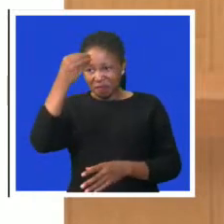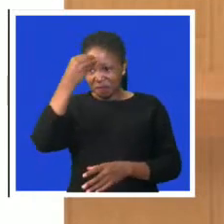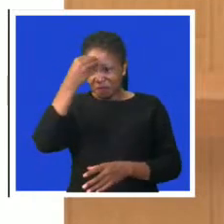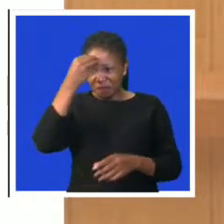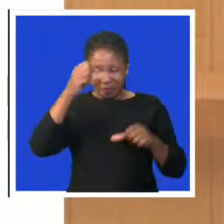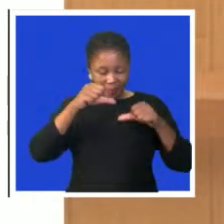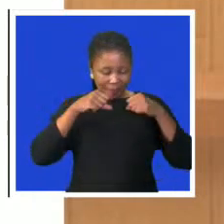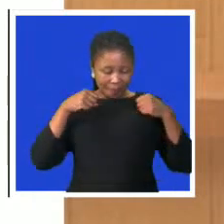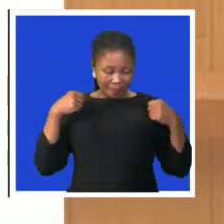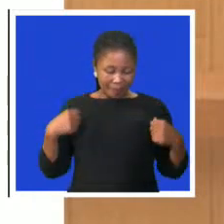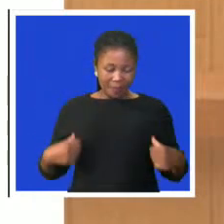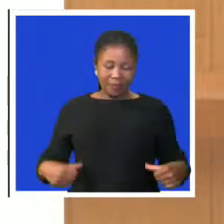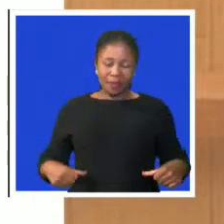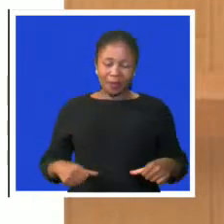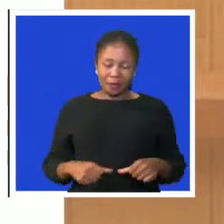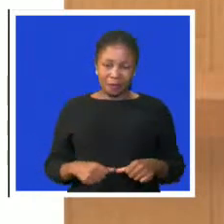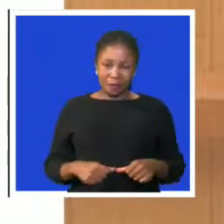the